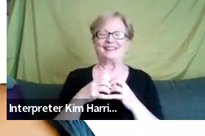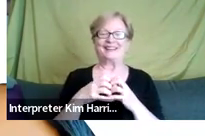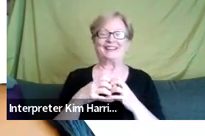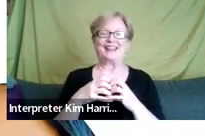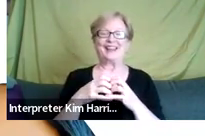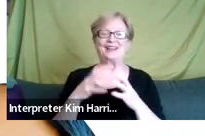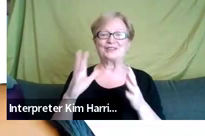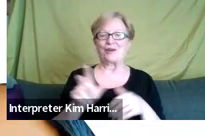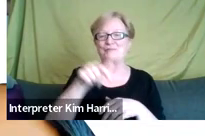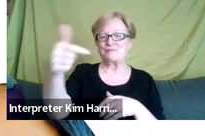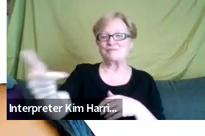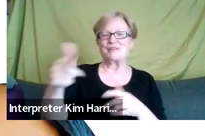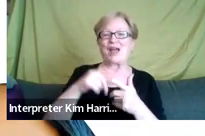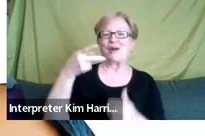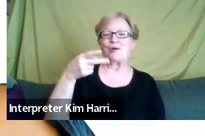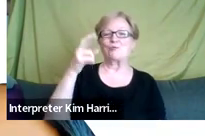I'll pass it on to Priscilla.